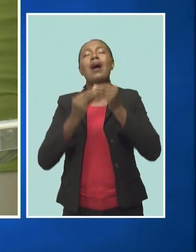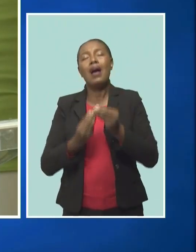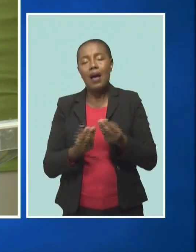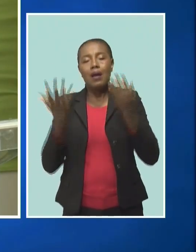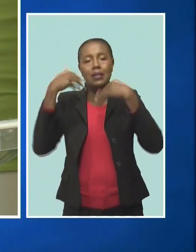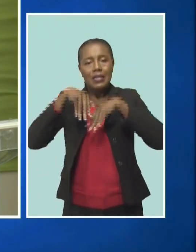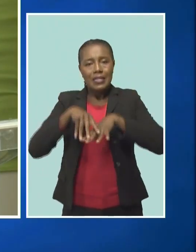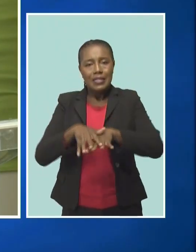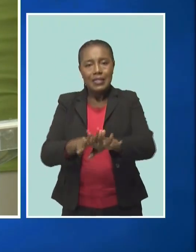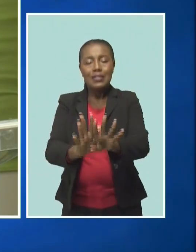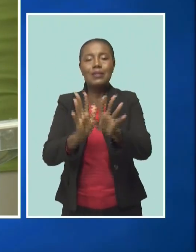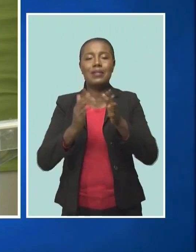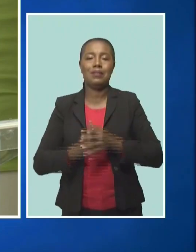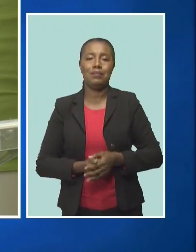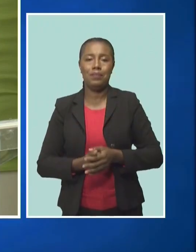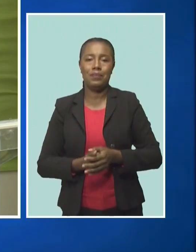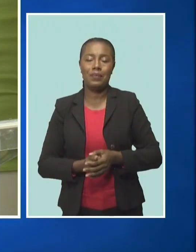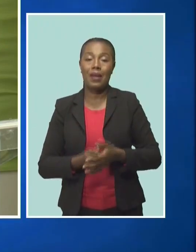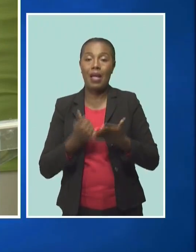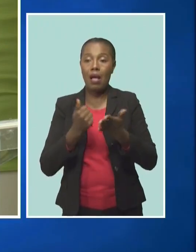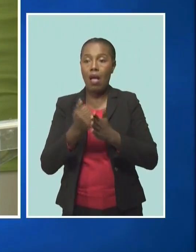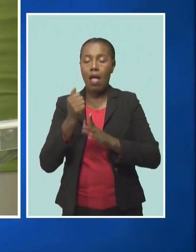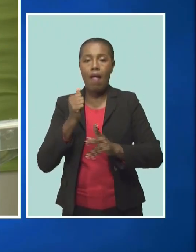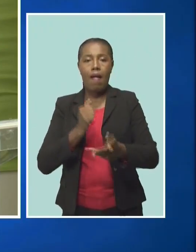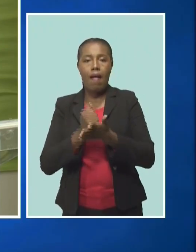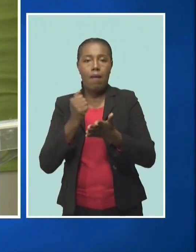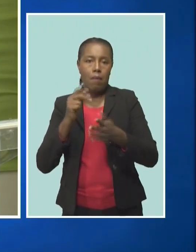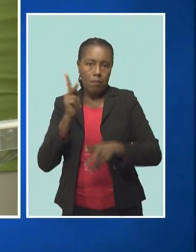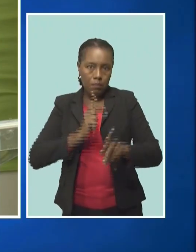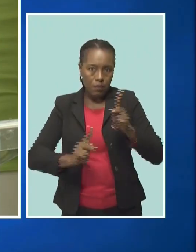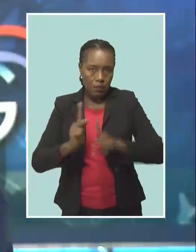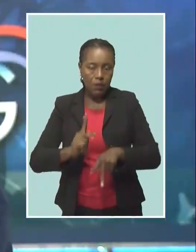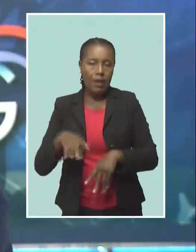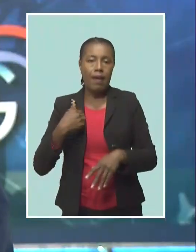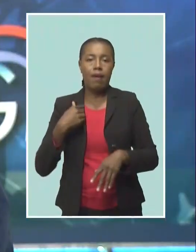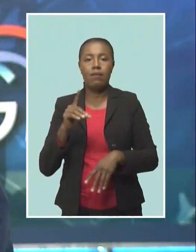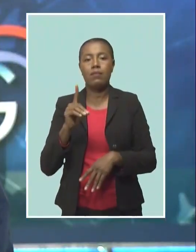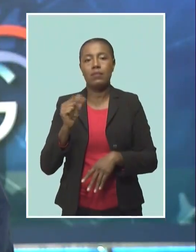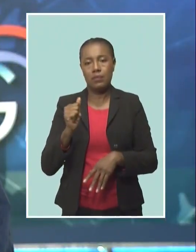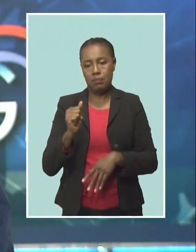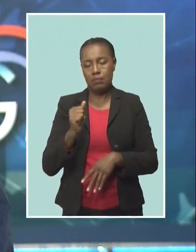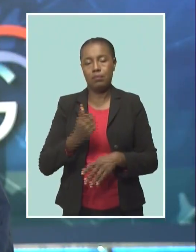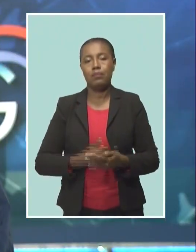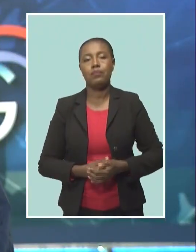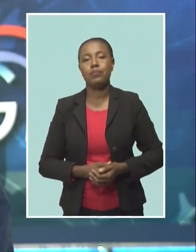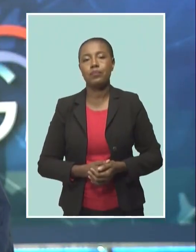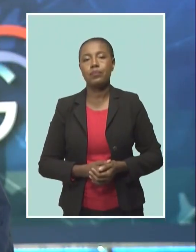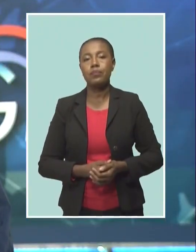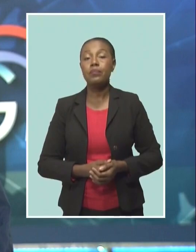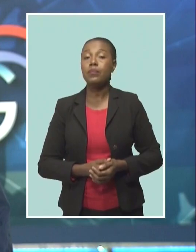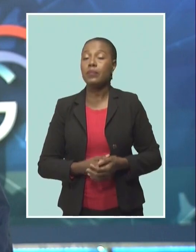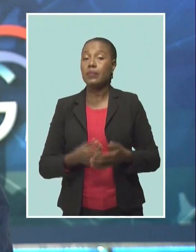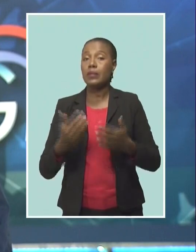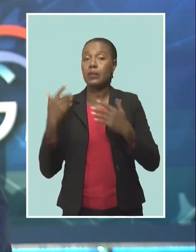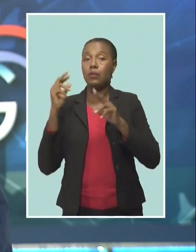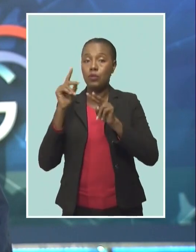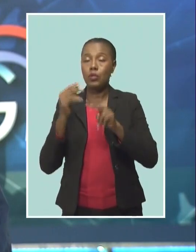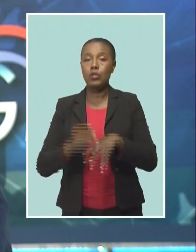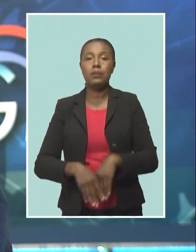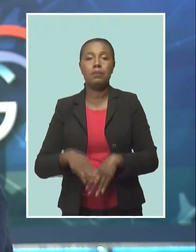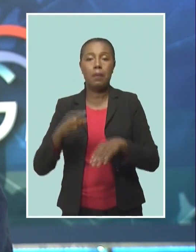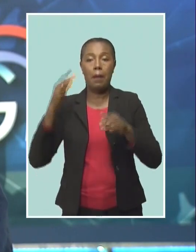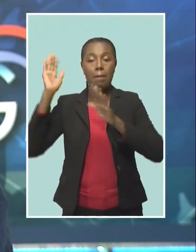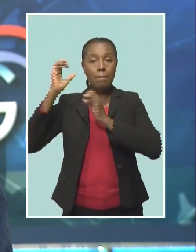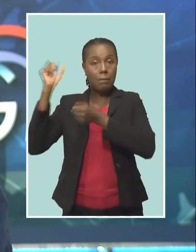that are within persons with disabilities. Well, still to come, police in the Bahamas raised the